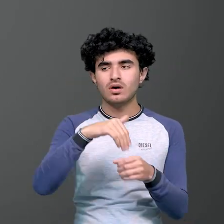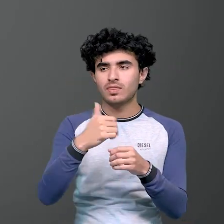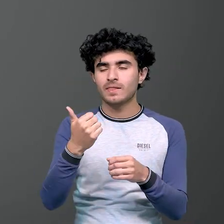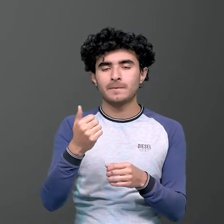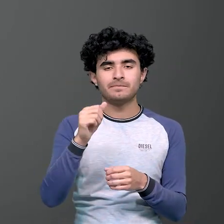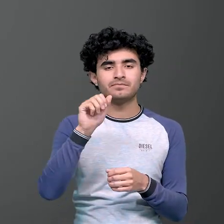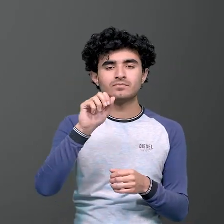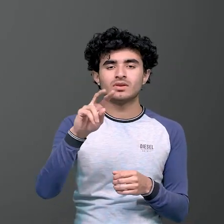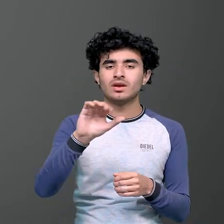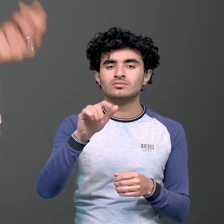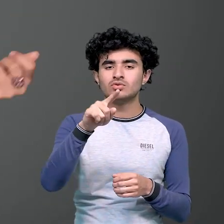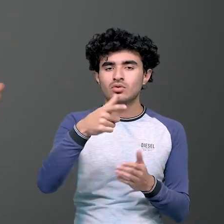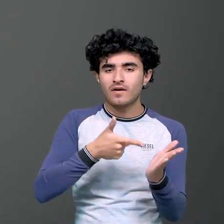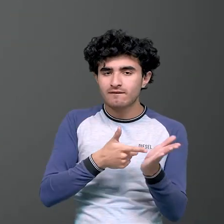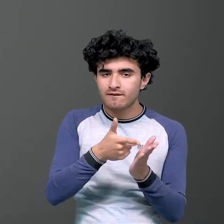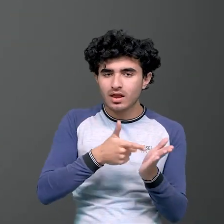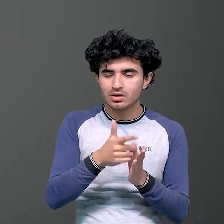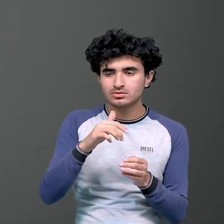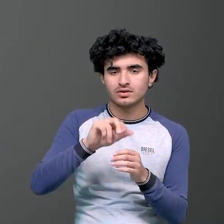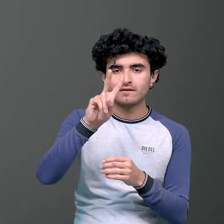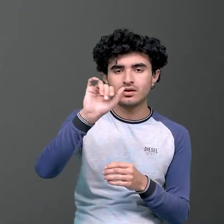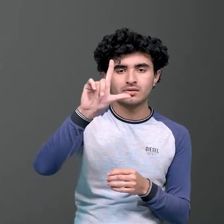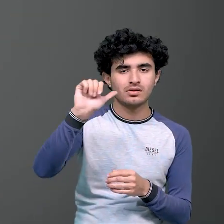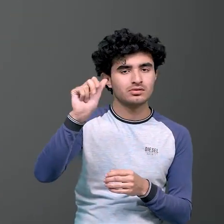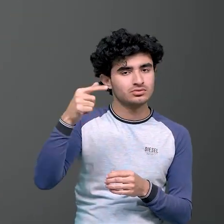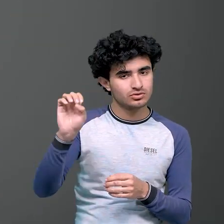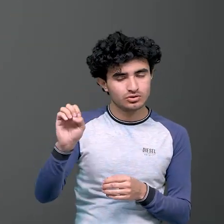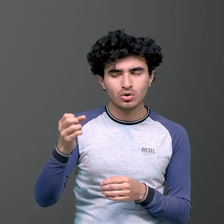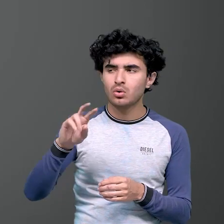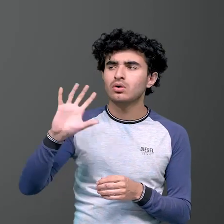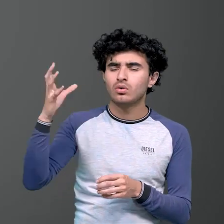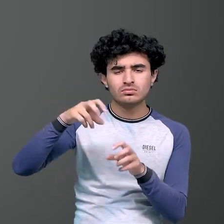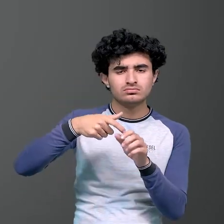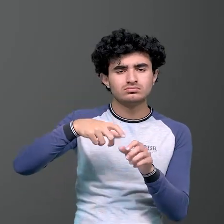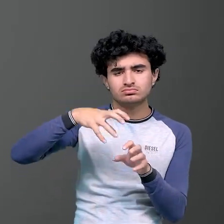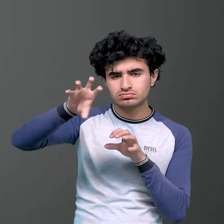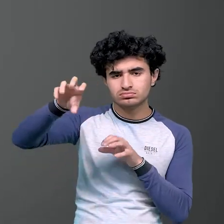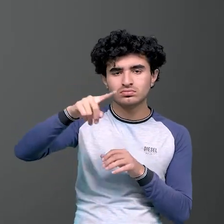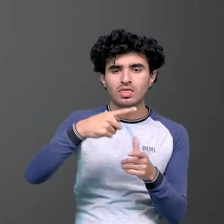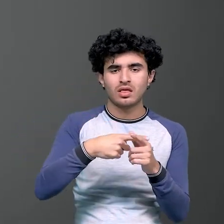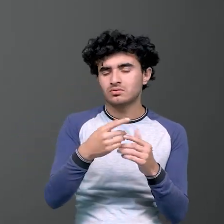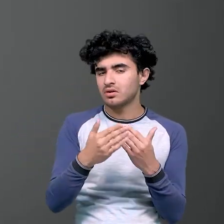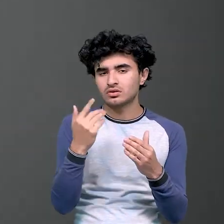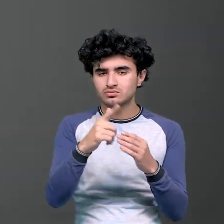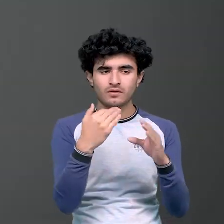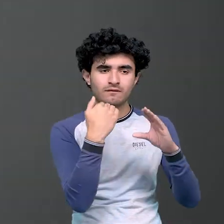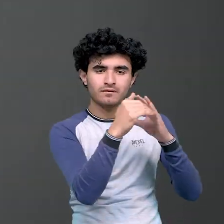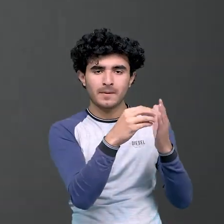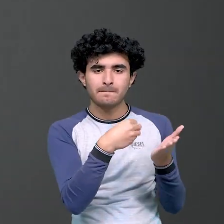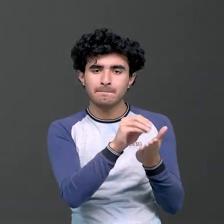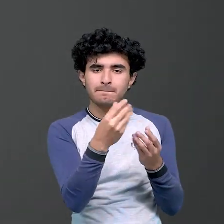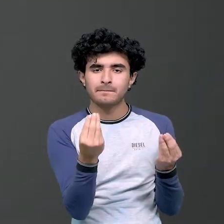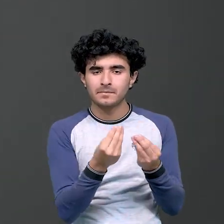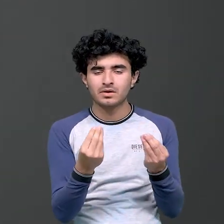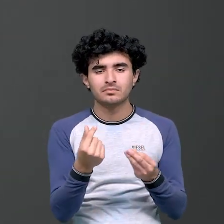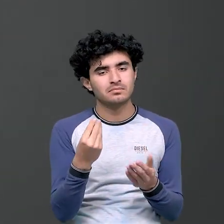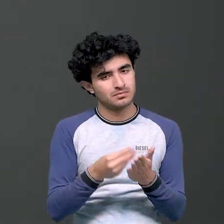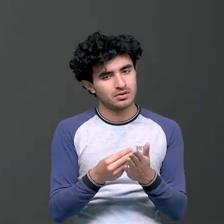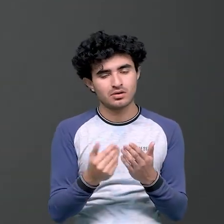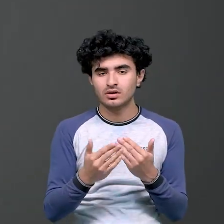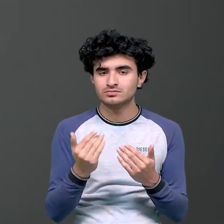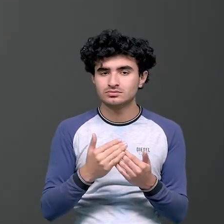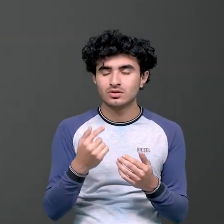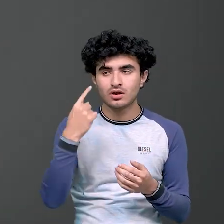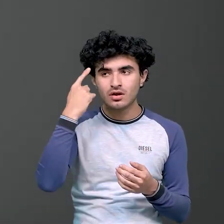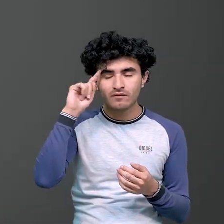are, on a weekend, you want to send money, receive money, cryptocurrency makes that happen. So